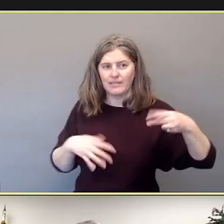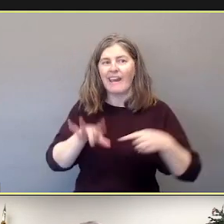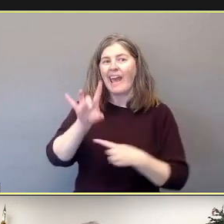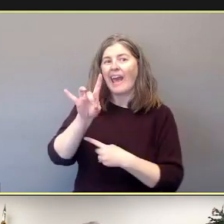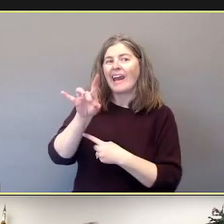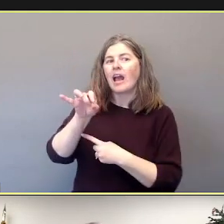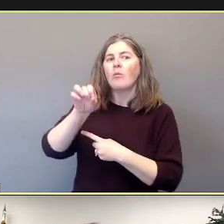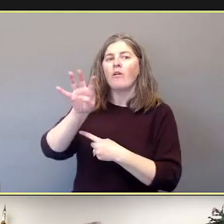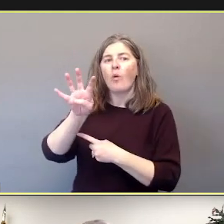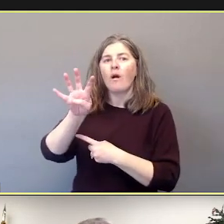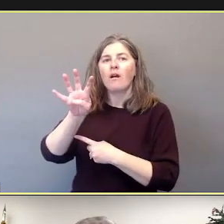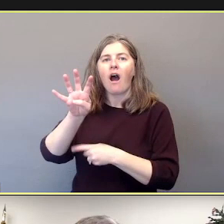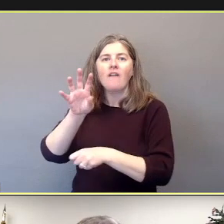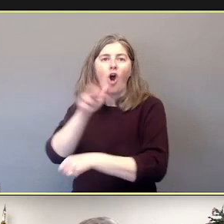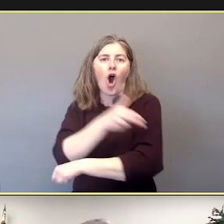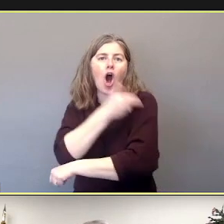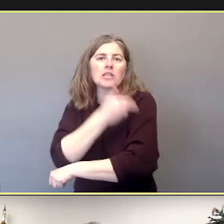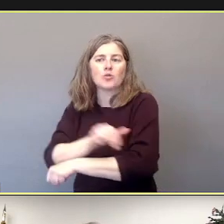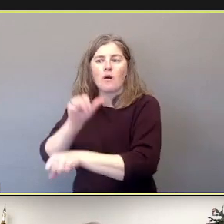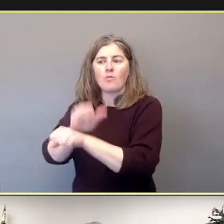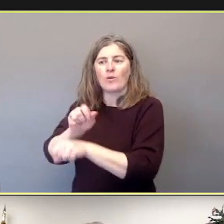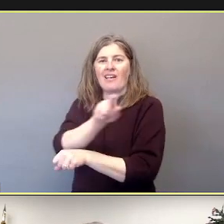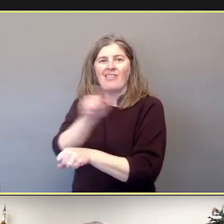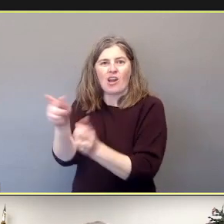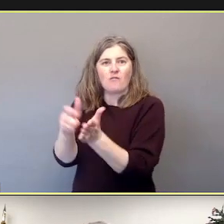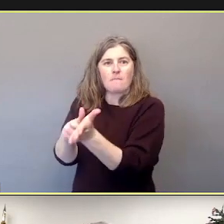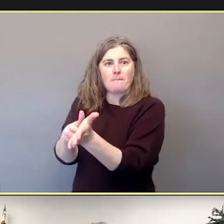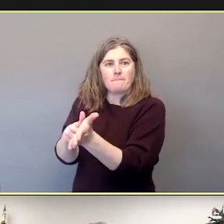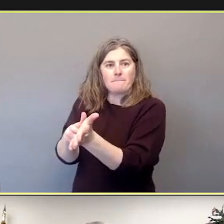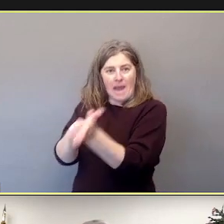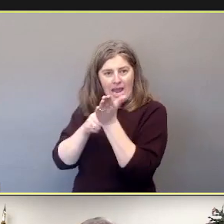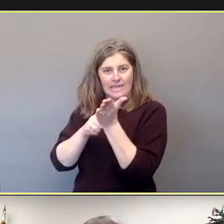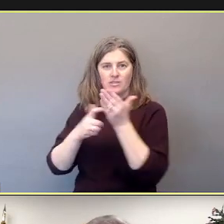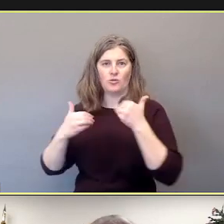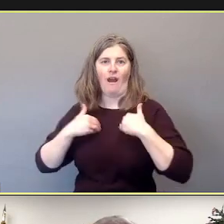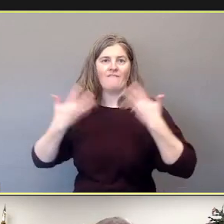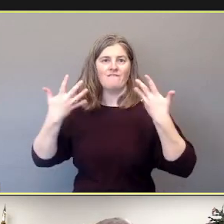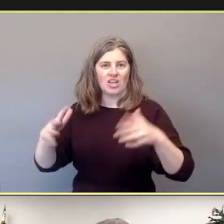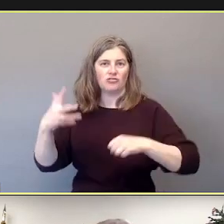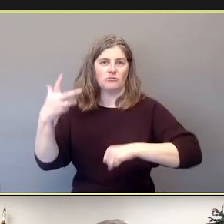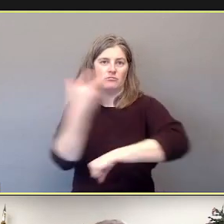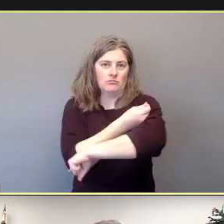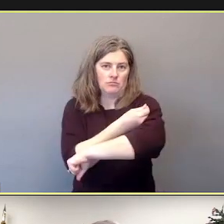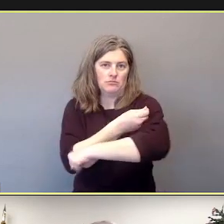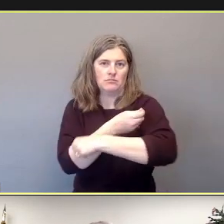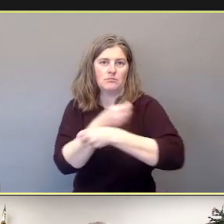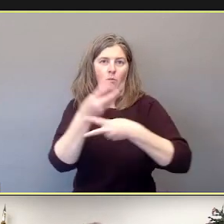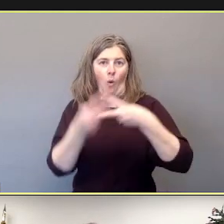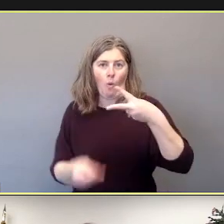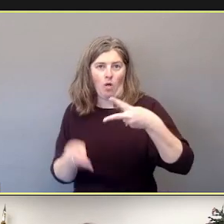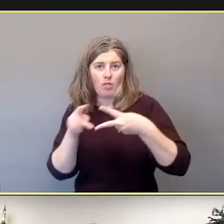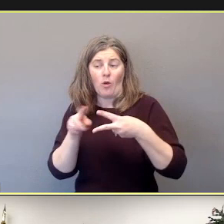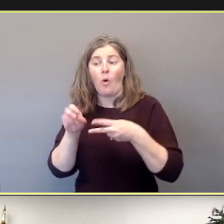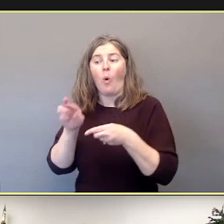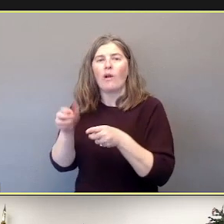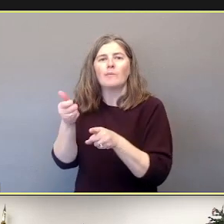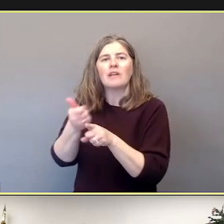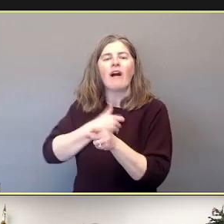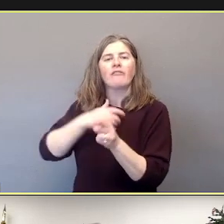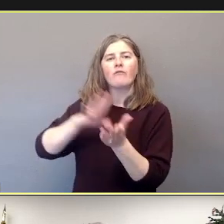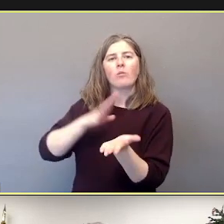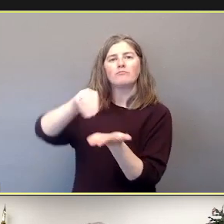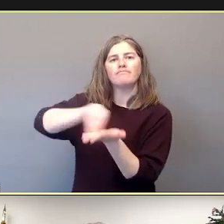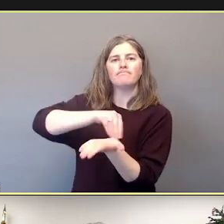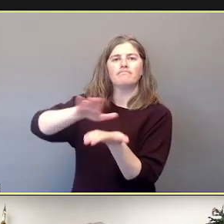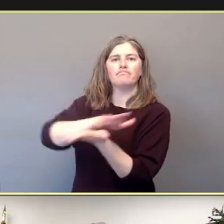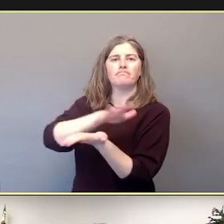88.4% of hospital employees are mandated to have the vaccine or have exemption.